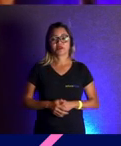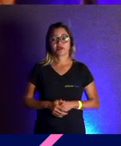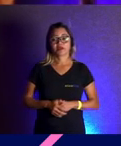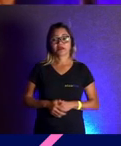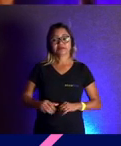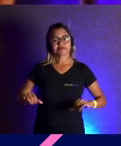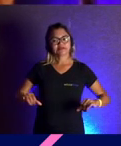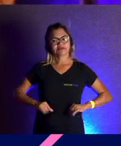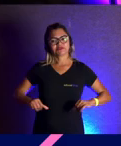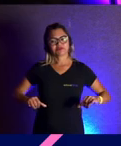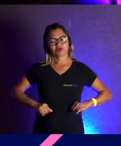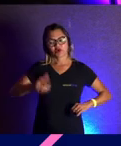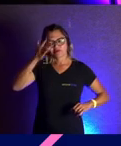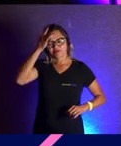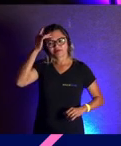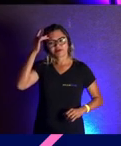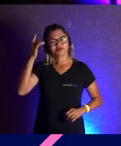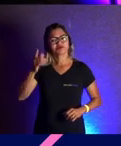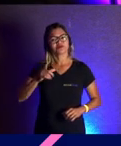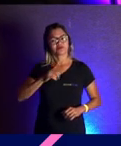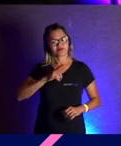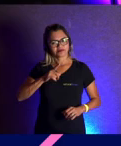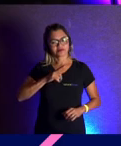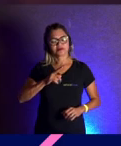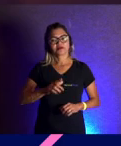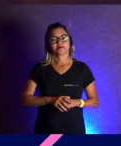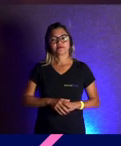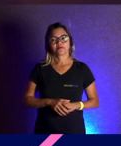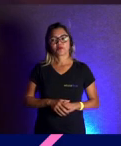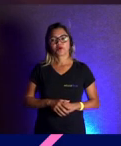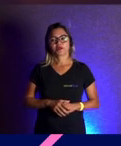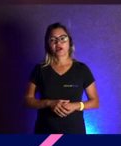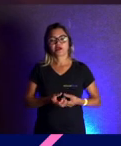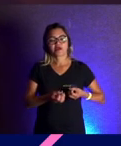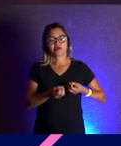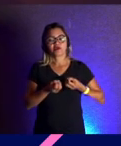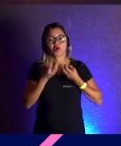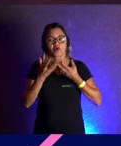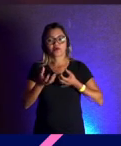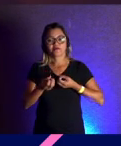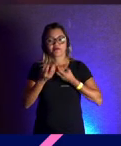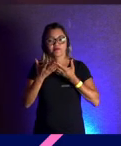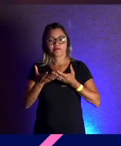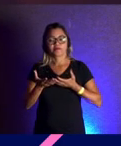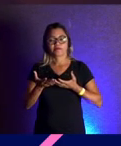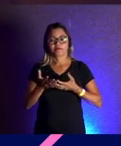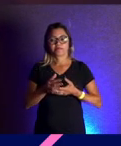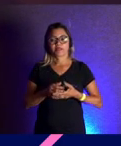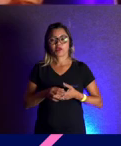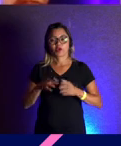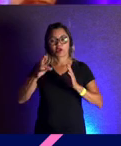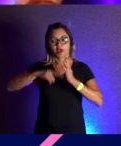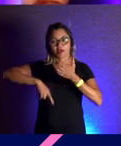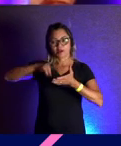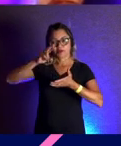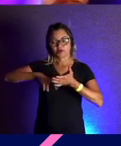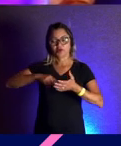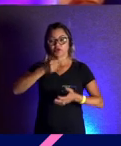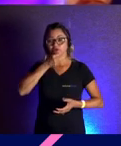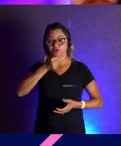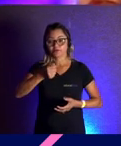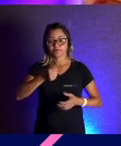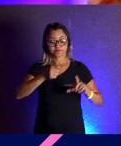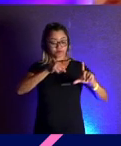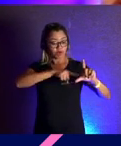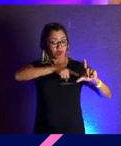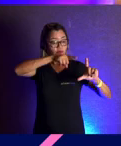use data sets to size qualitative reporting. Now, a lot of times in data journalism, the graph is our goal. That's our